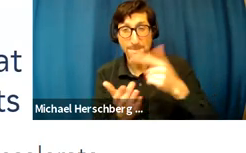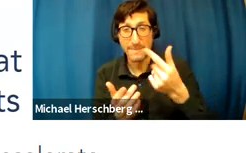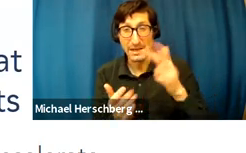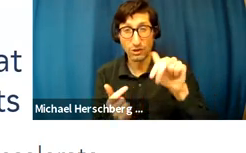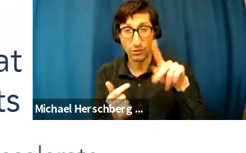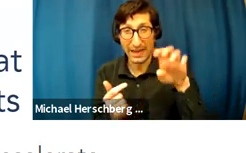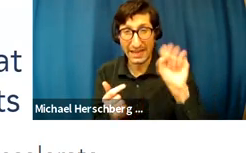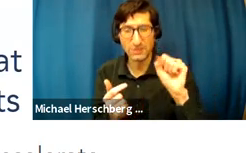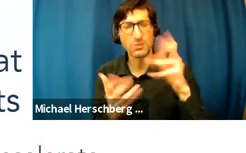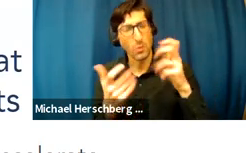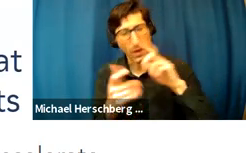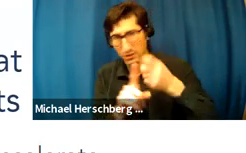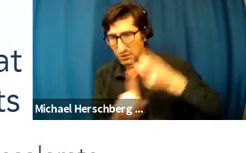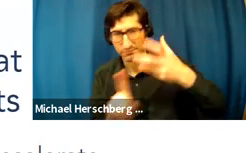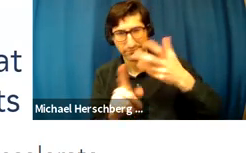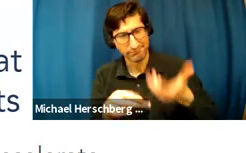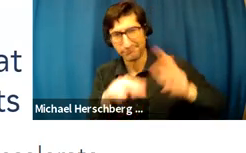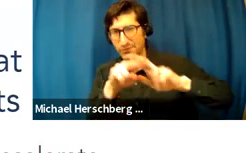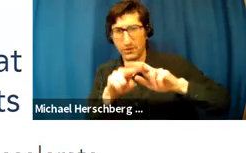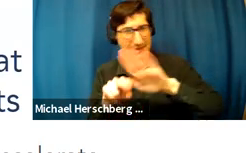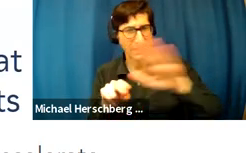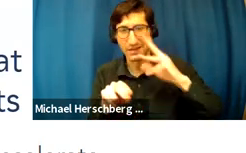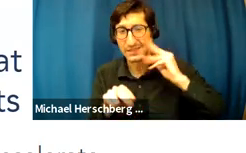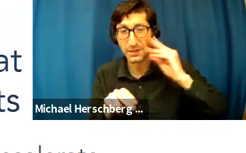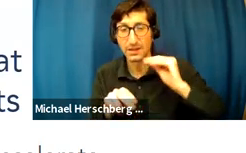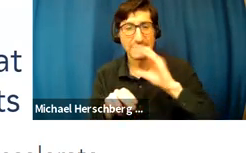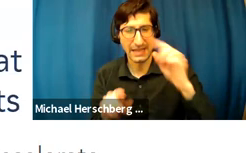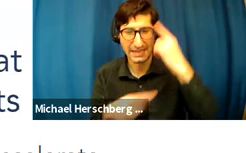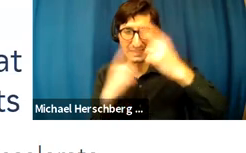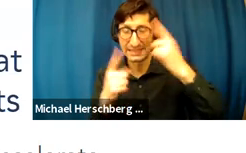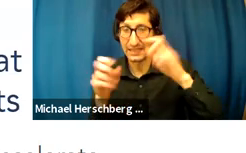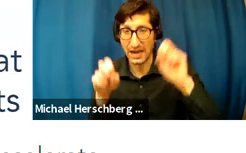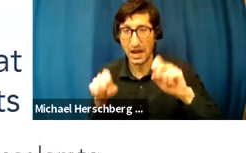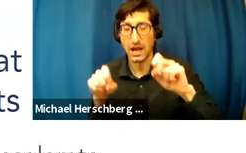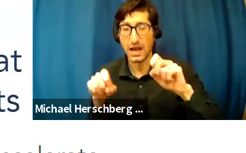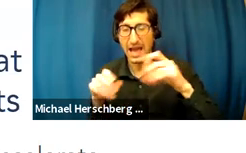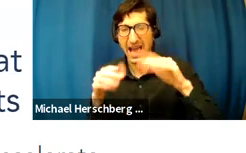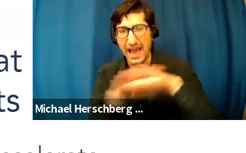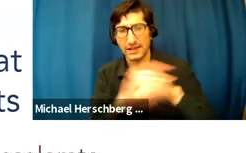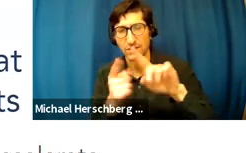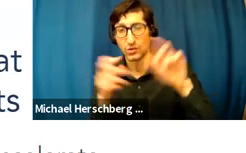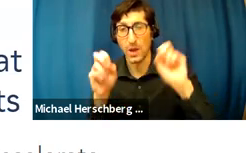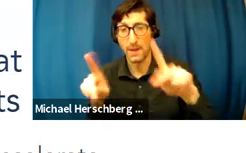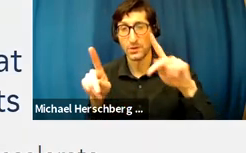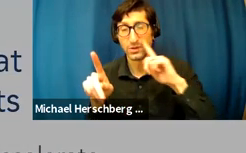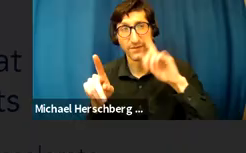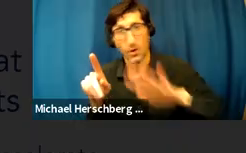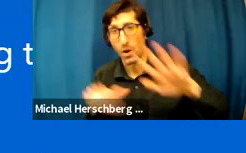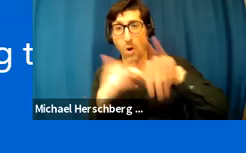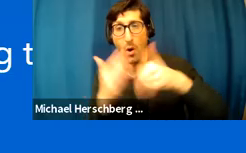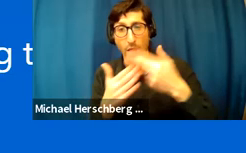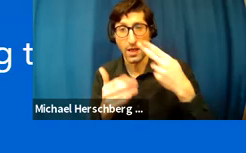must continue to think about increasing quality and access to opportunities across all of our high schools.